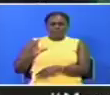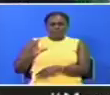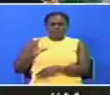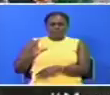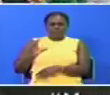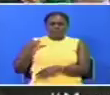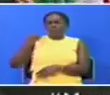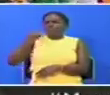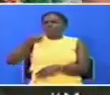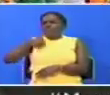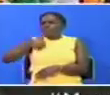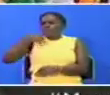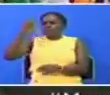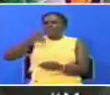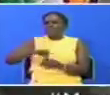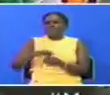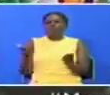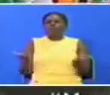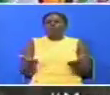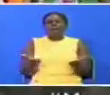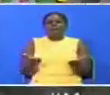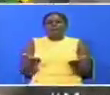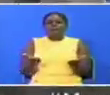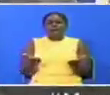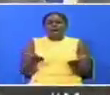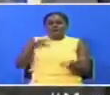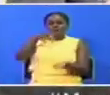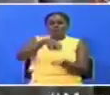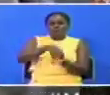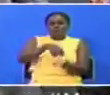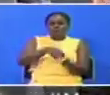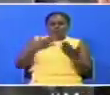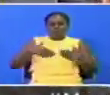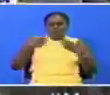But fresh elections will be held to fill the posts of those who lose their gubernatorial